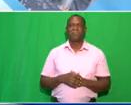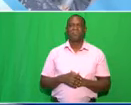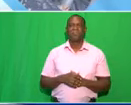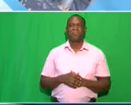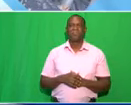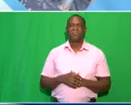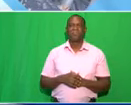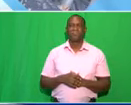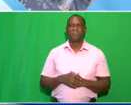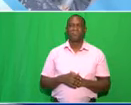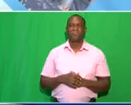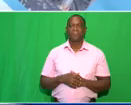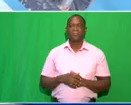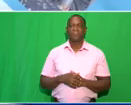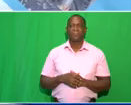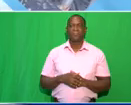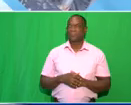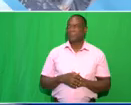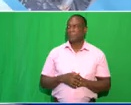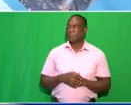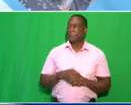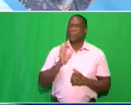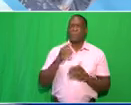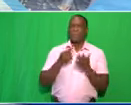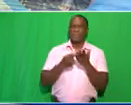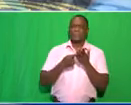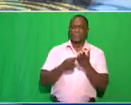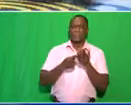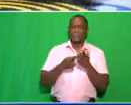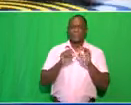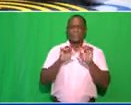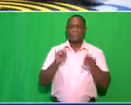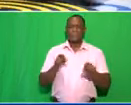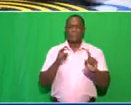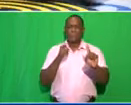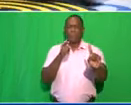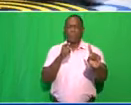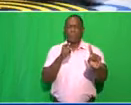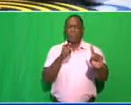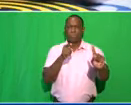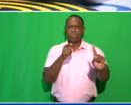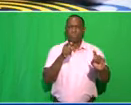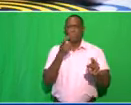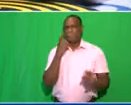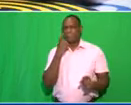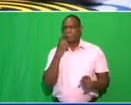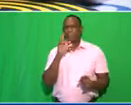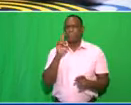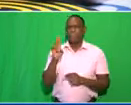we're going to talk a little bit about system goals. A while ago, Dr.